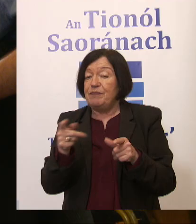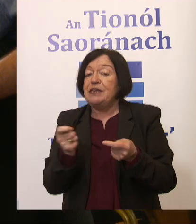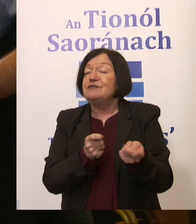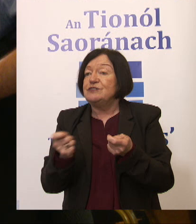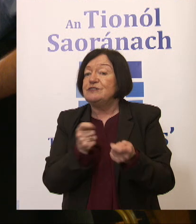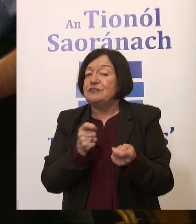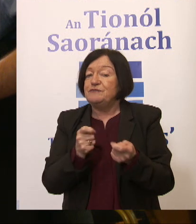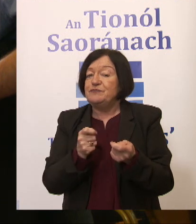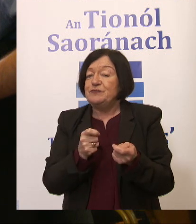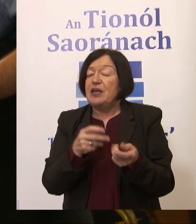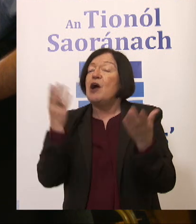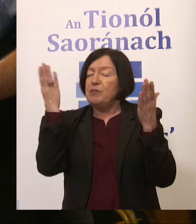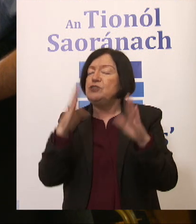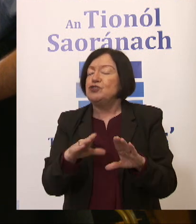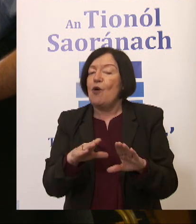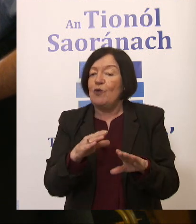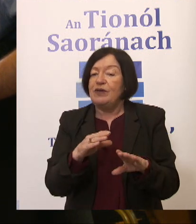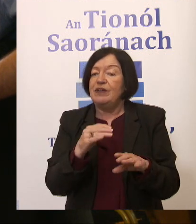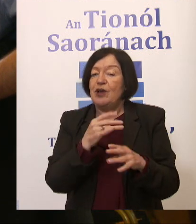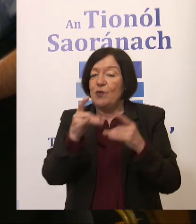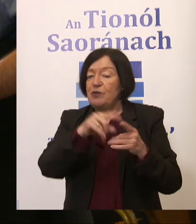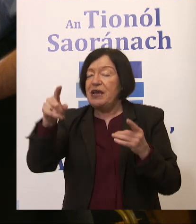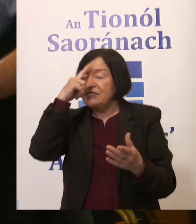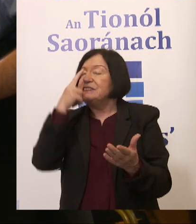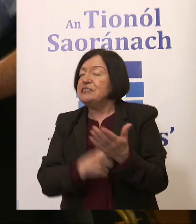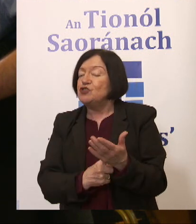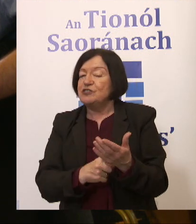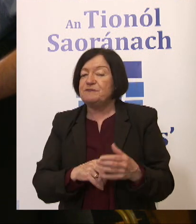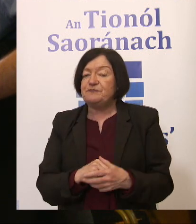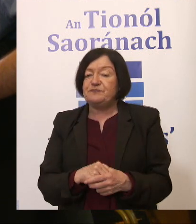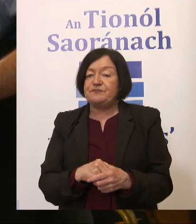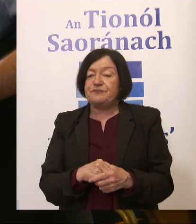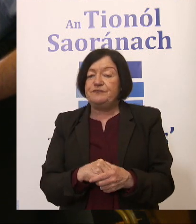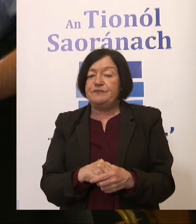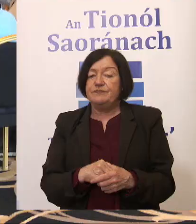and reflected, in terms of any decisions that you want to make.